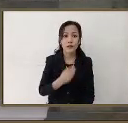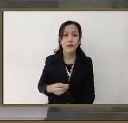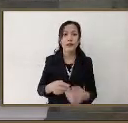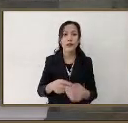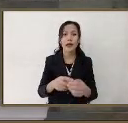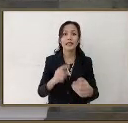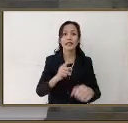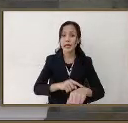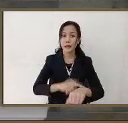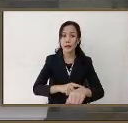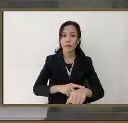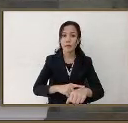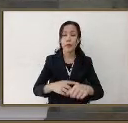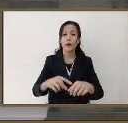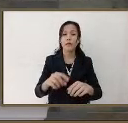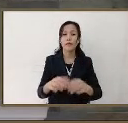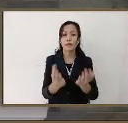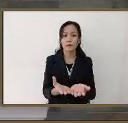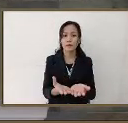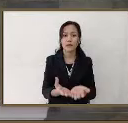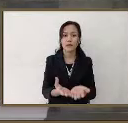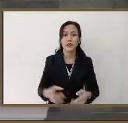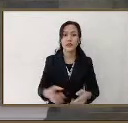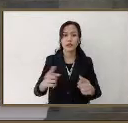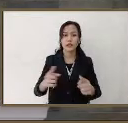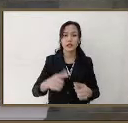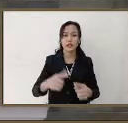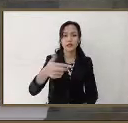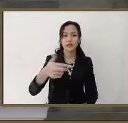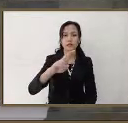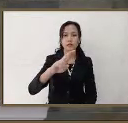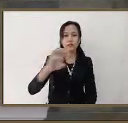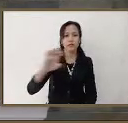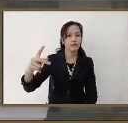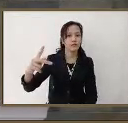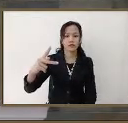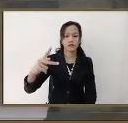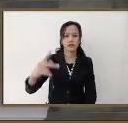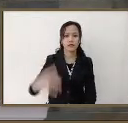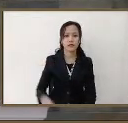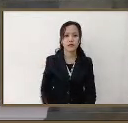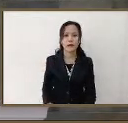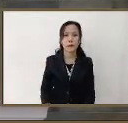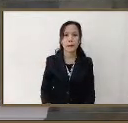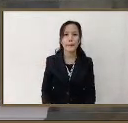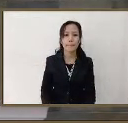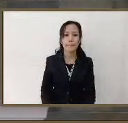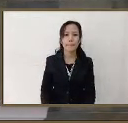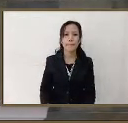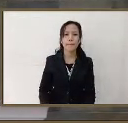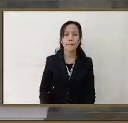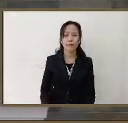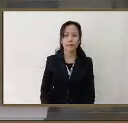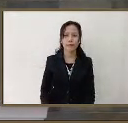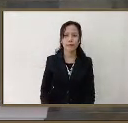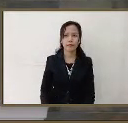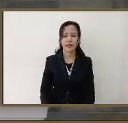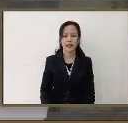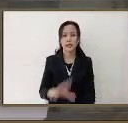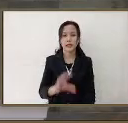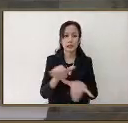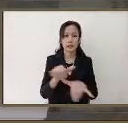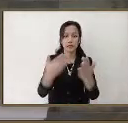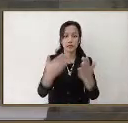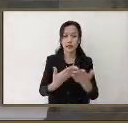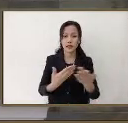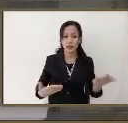Hebrew Scriptures into Greek during the 3rd century. Okay, during the 3rd century. And the same thing, of